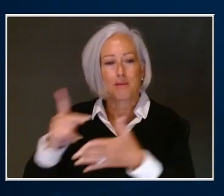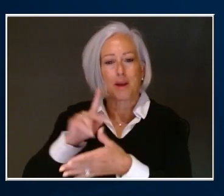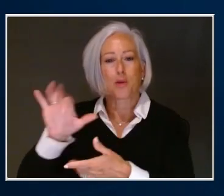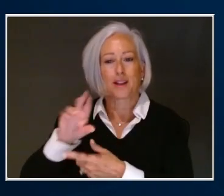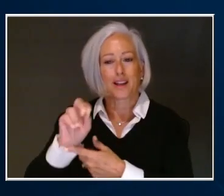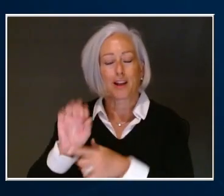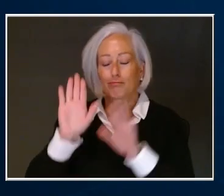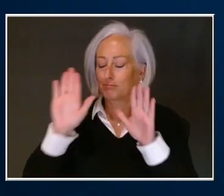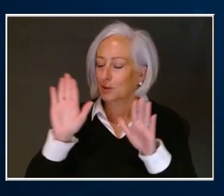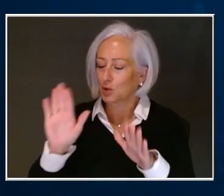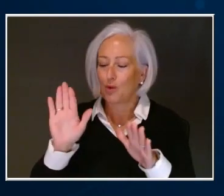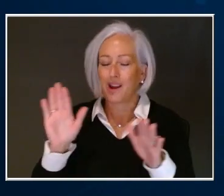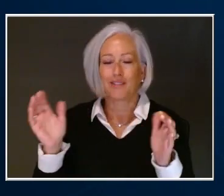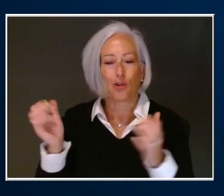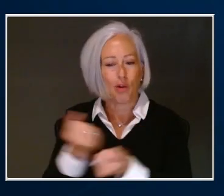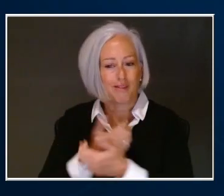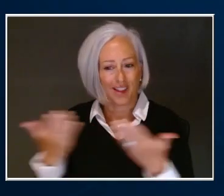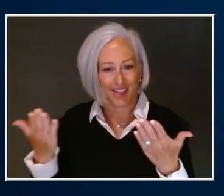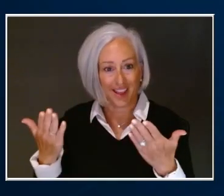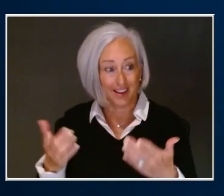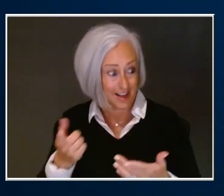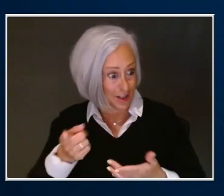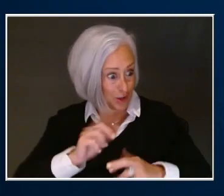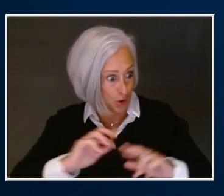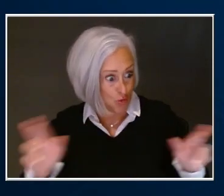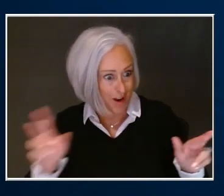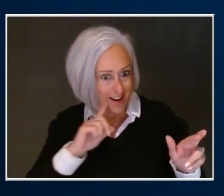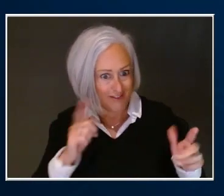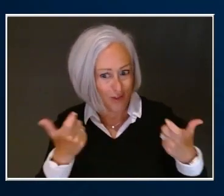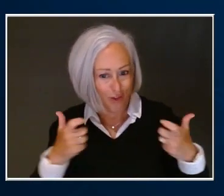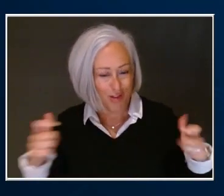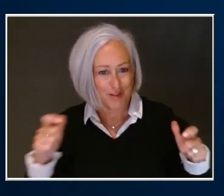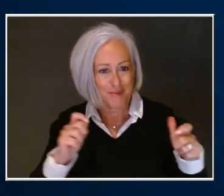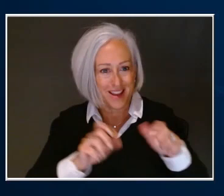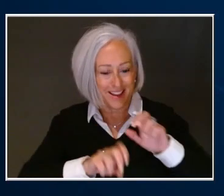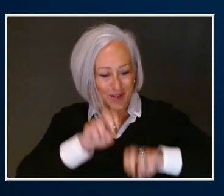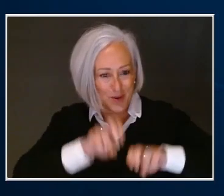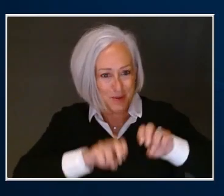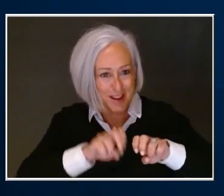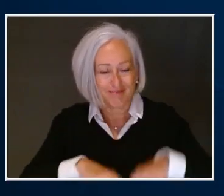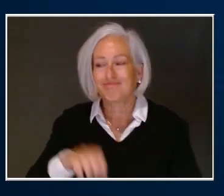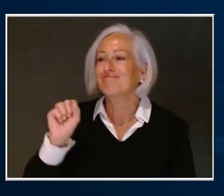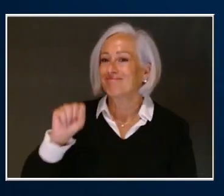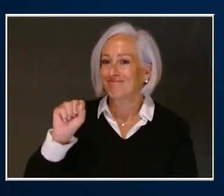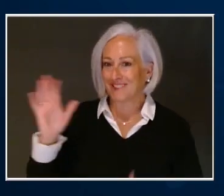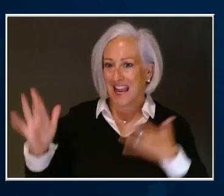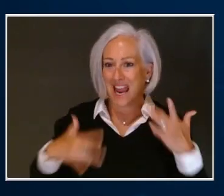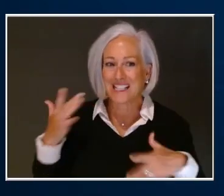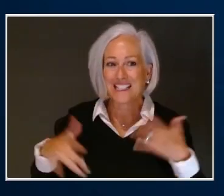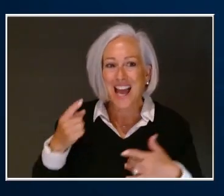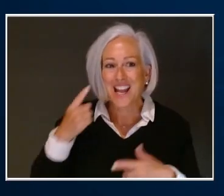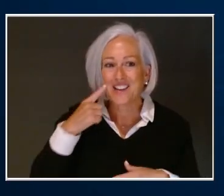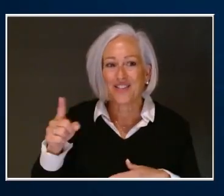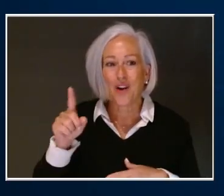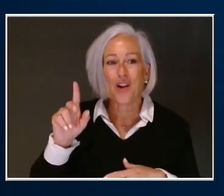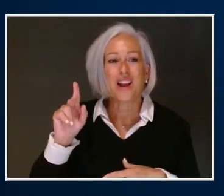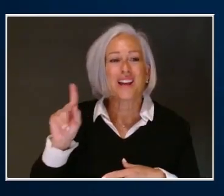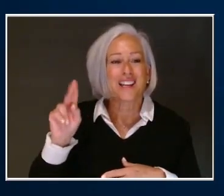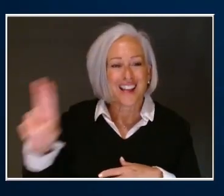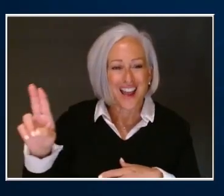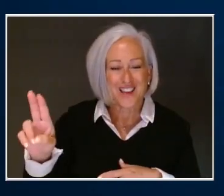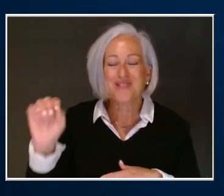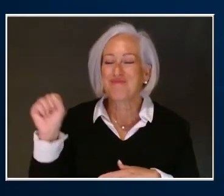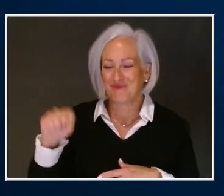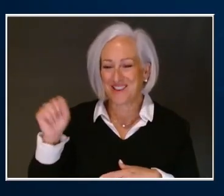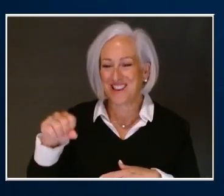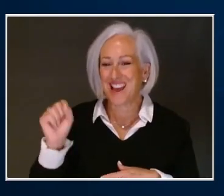ready to go for a big conference tournament here these next few days? We are excited for University of Kansas. So yes, excited